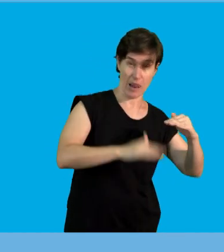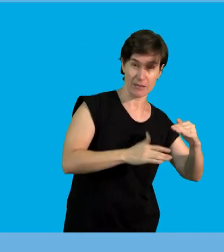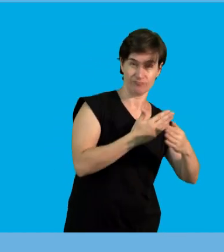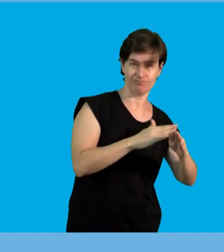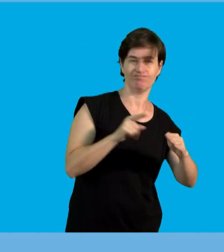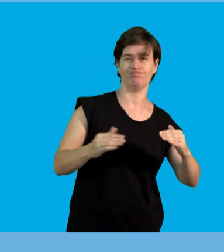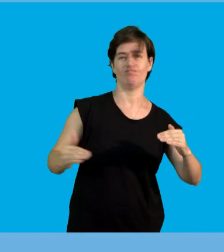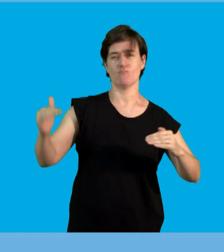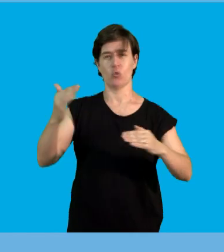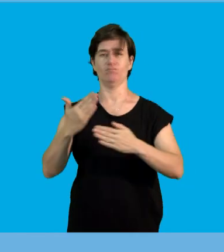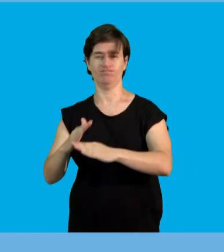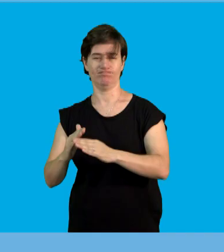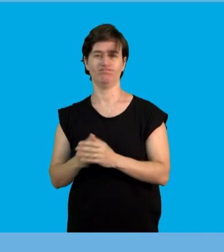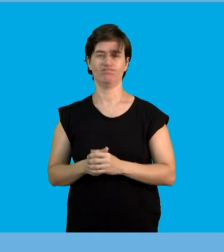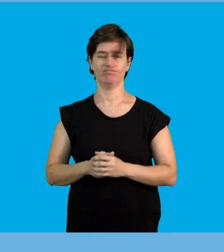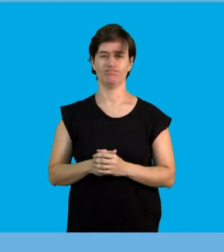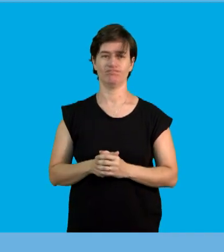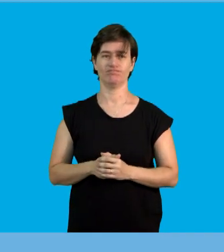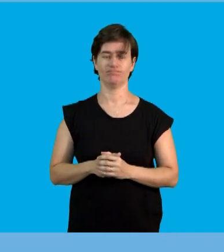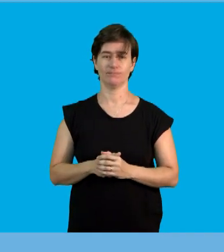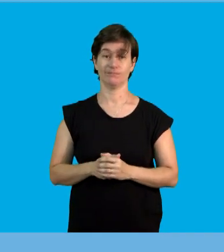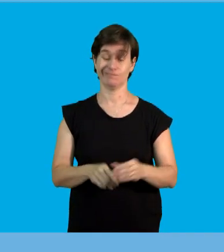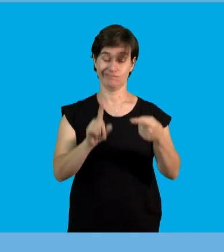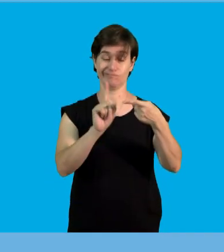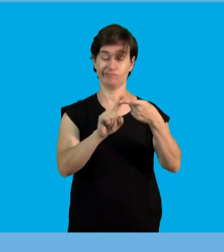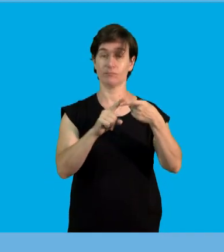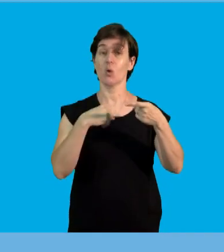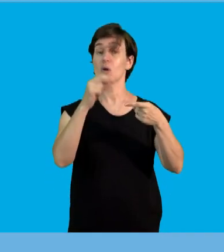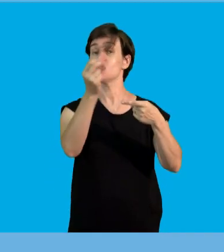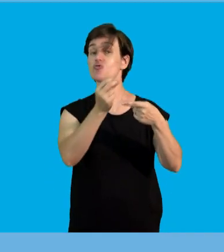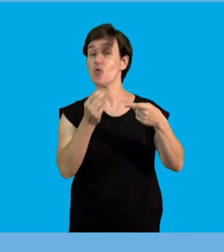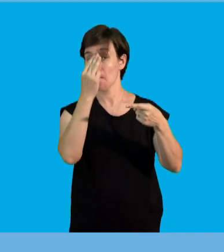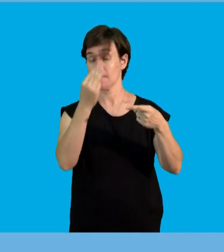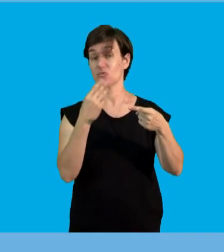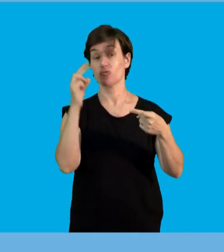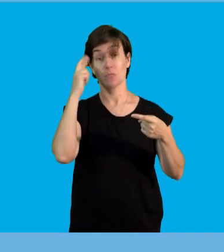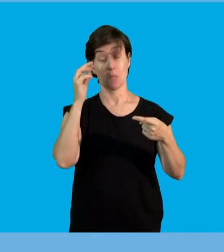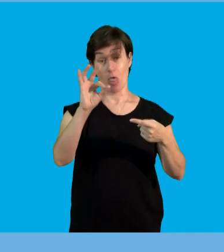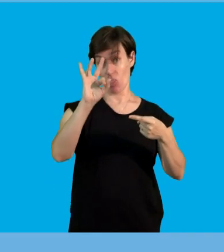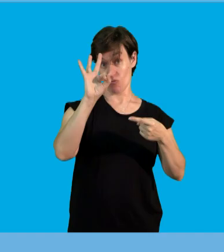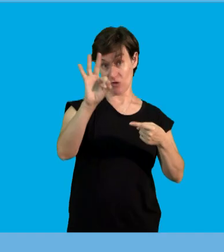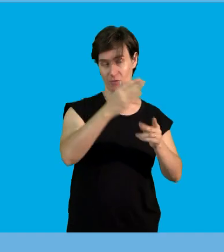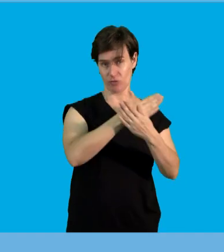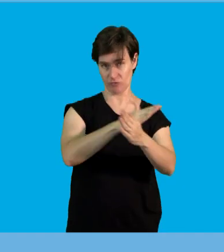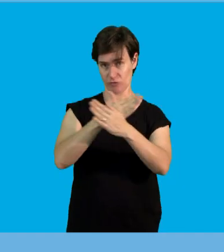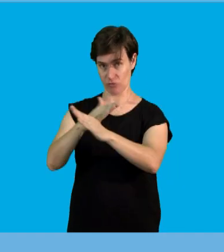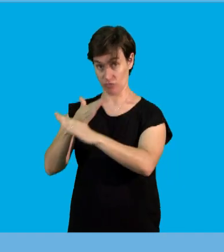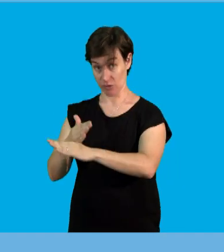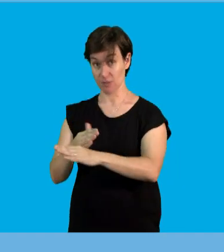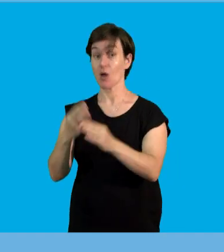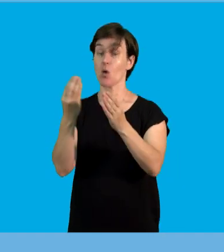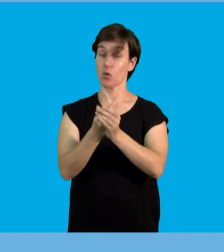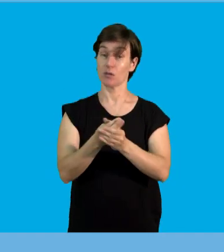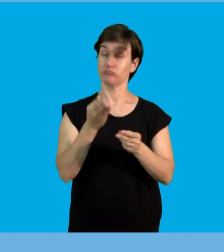arranging them in that particular manner. So question one or diagram one, we are going to draw a diagram that has three